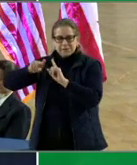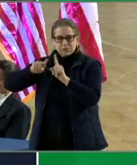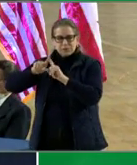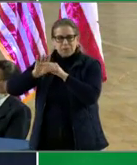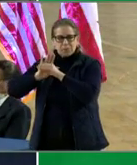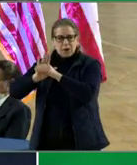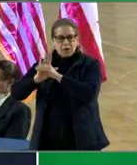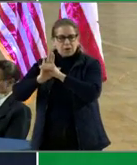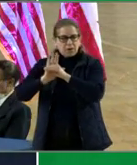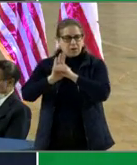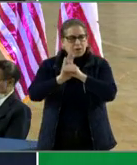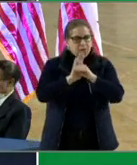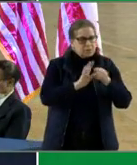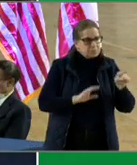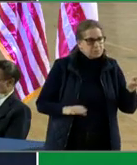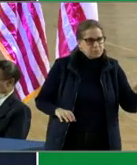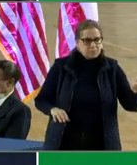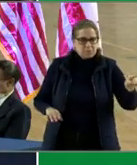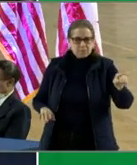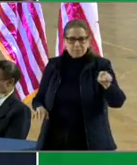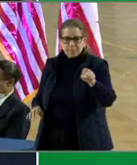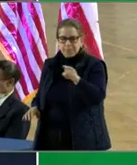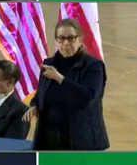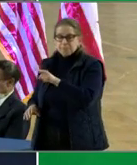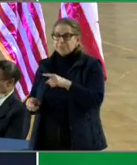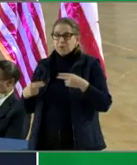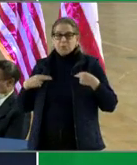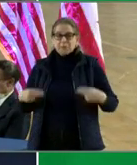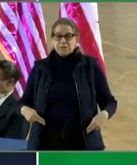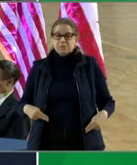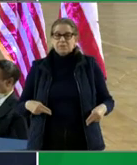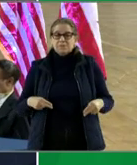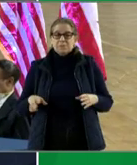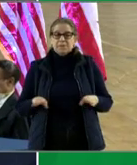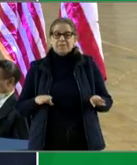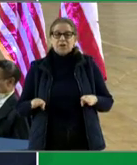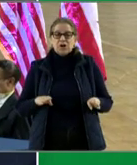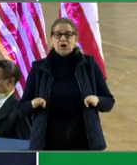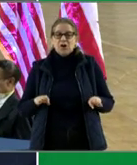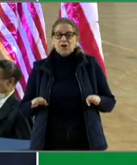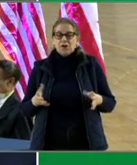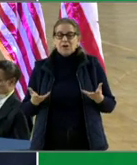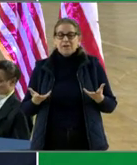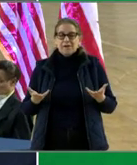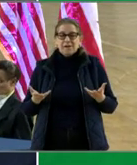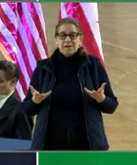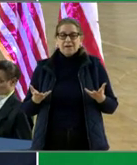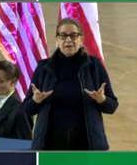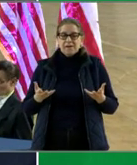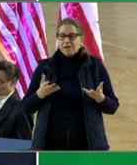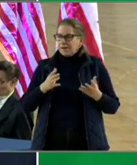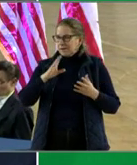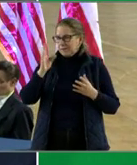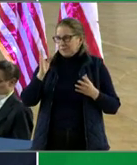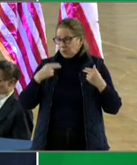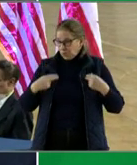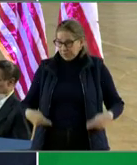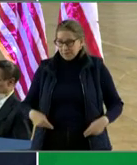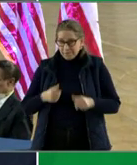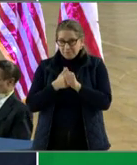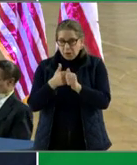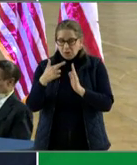the elements of human behavior, that the CHIME model was more appropriate for us. And even within the context of the CHIME